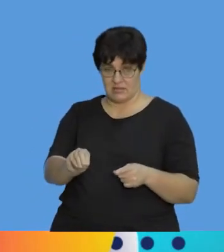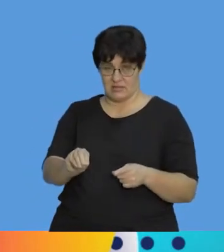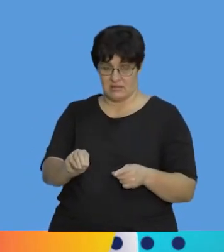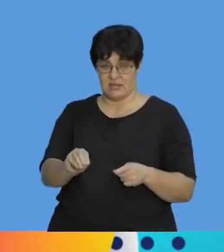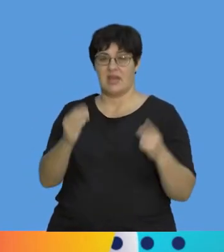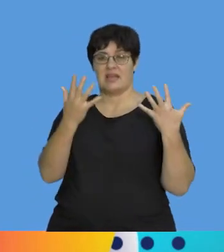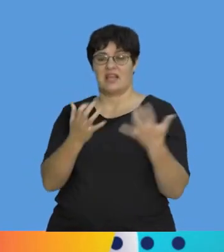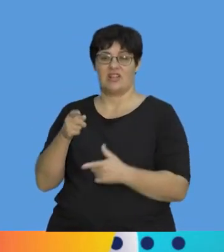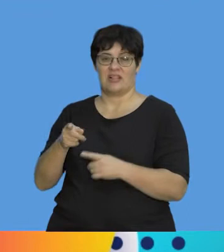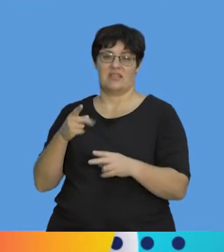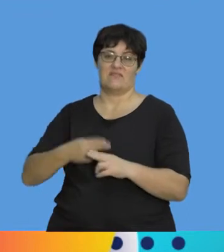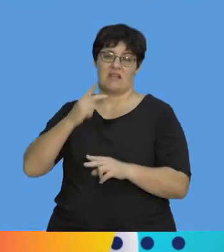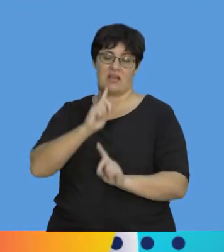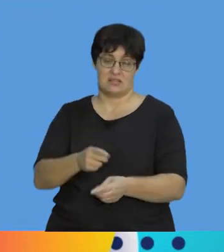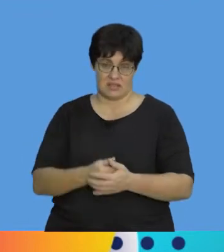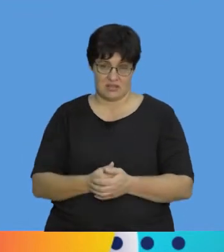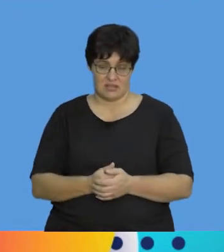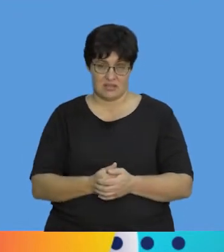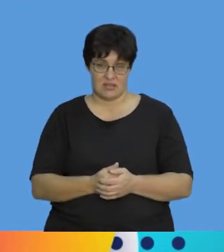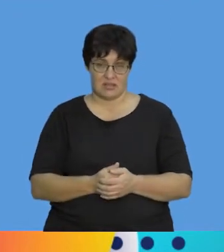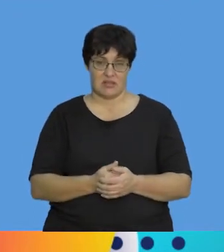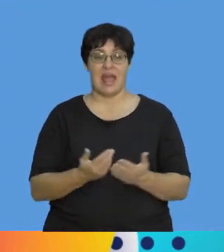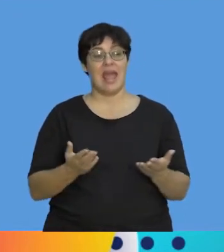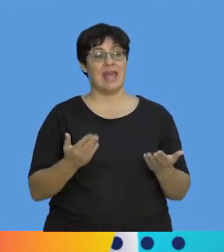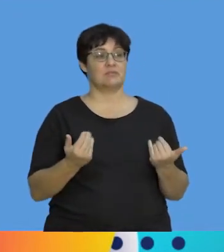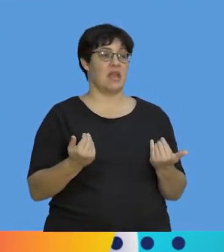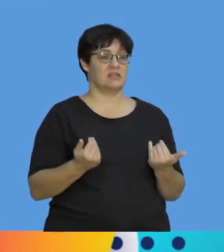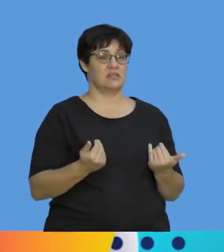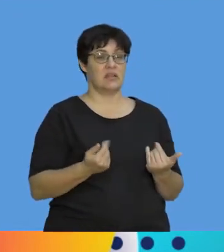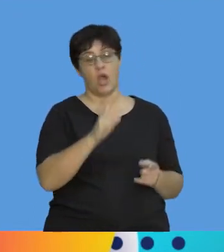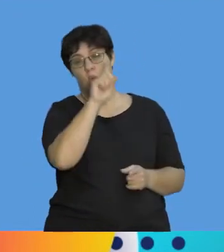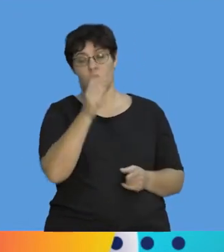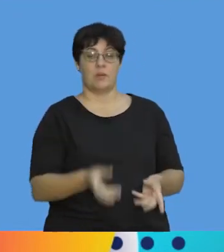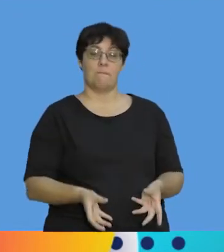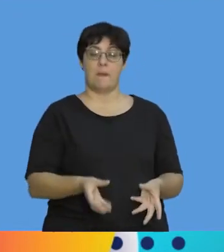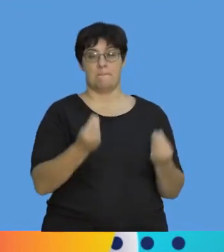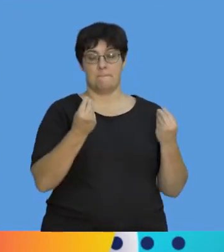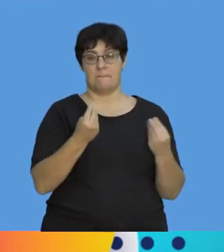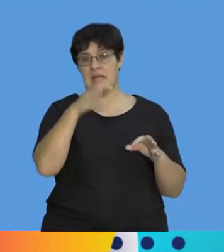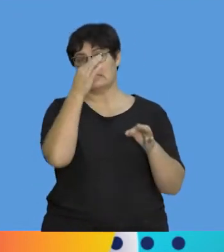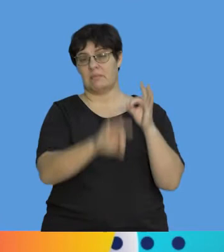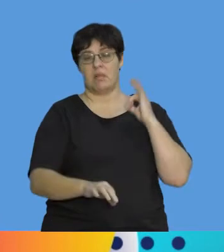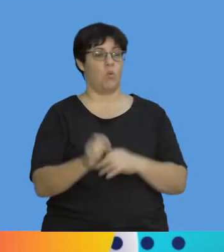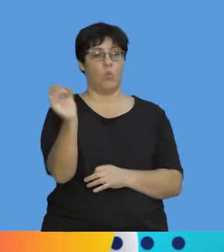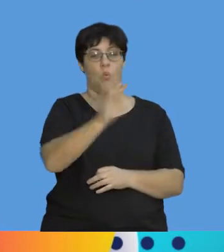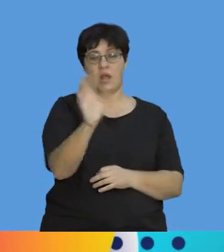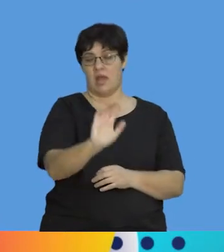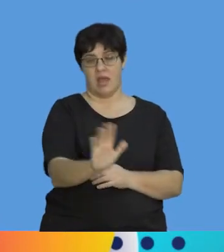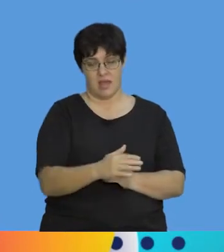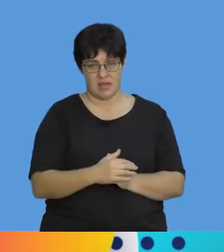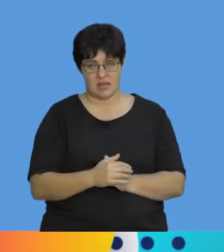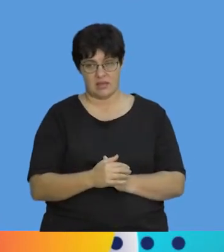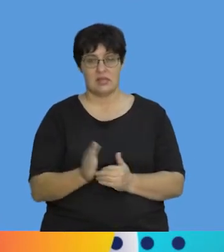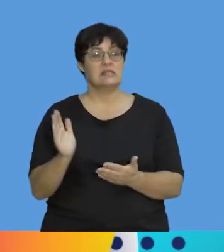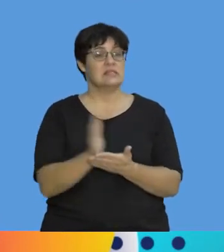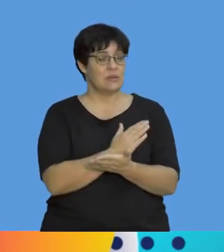can calculate something. So don't expect that every time you get one of these questions that you're only going to use one equation. Sometimes you